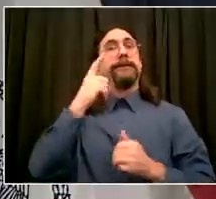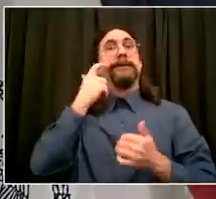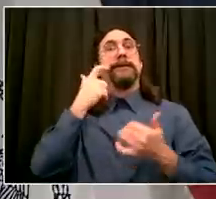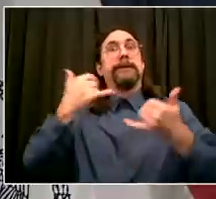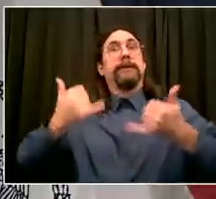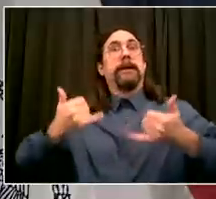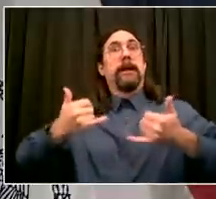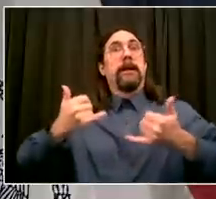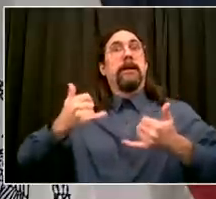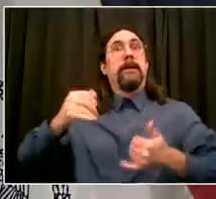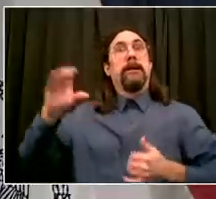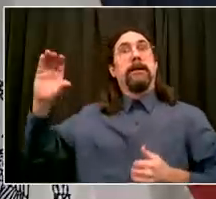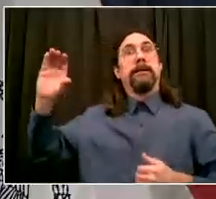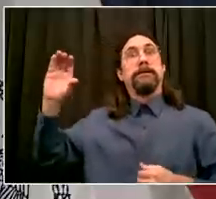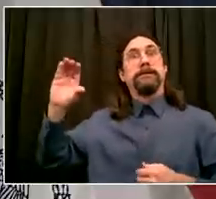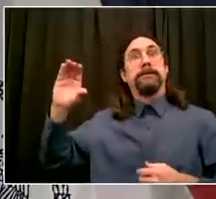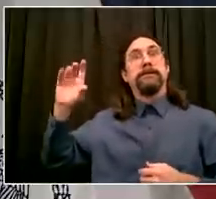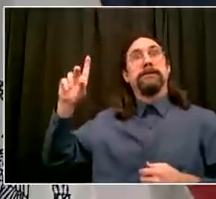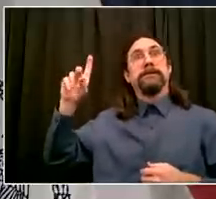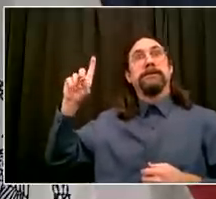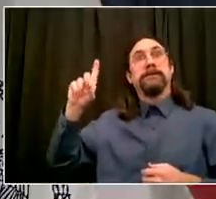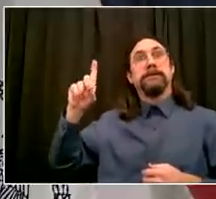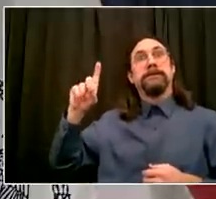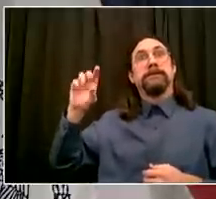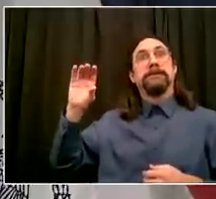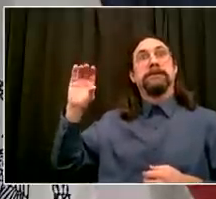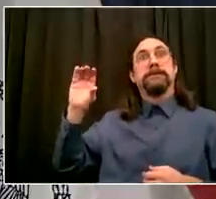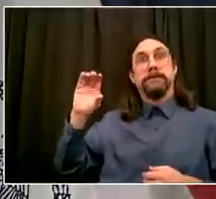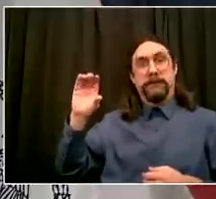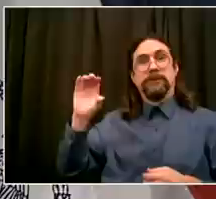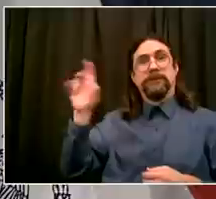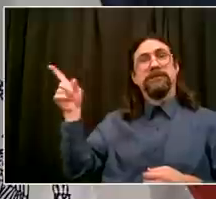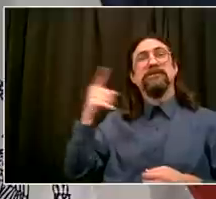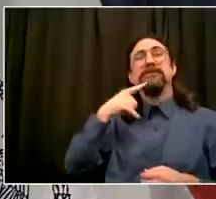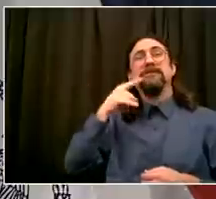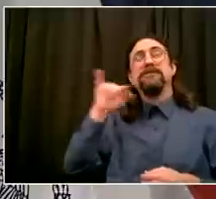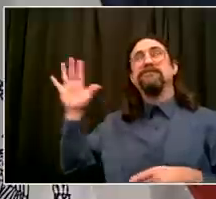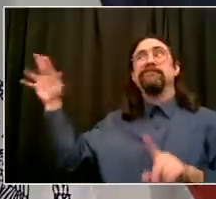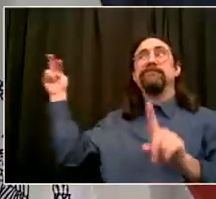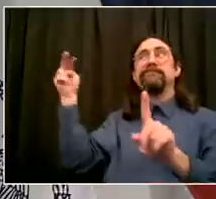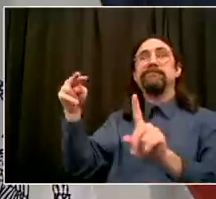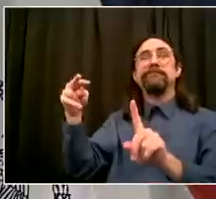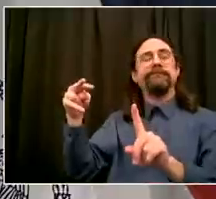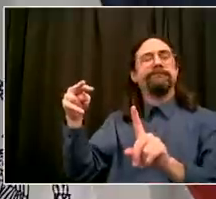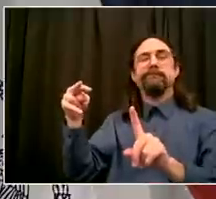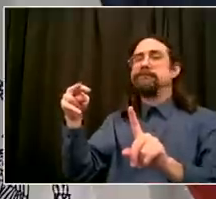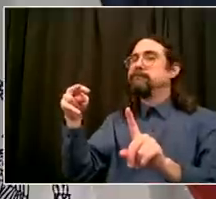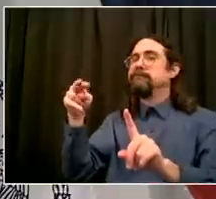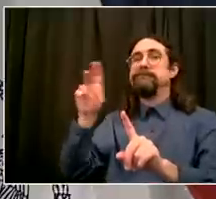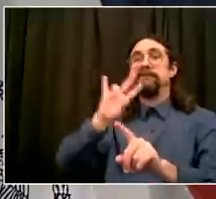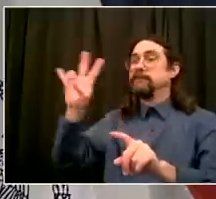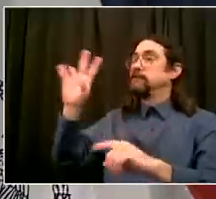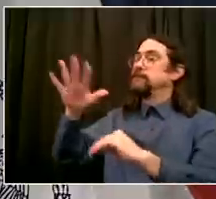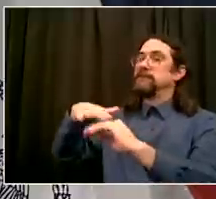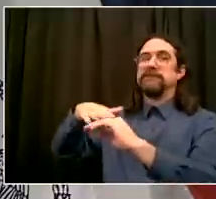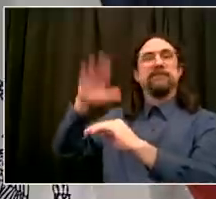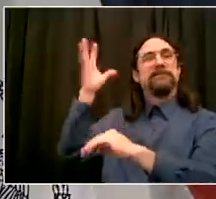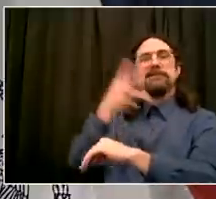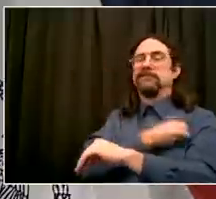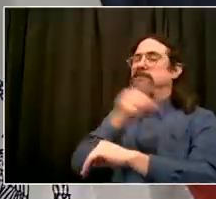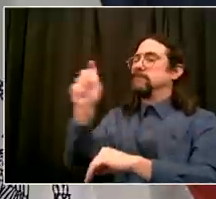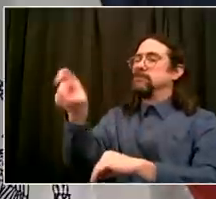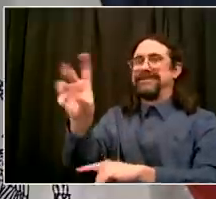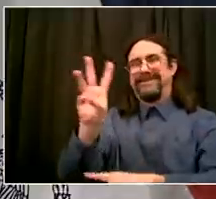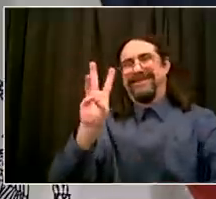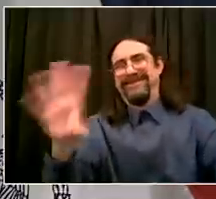second dose. Do you know anything more about that? And as far as accessibility, how would that work as far as